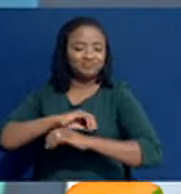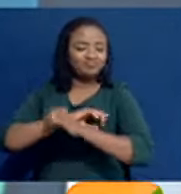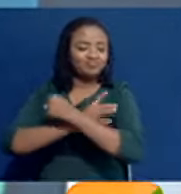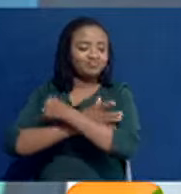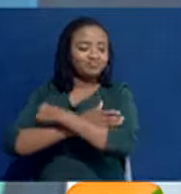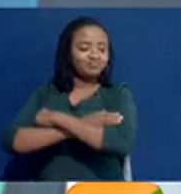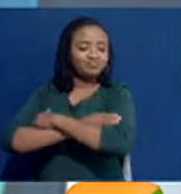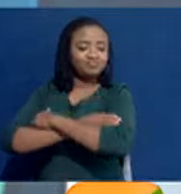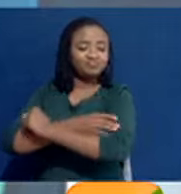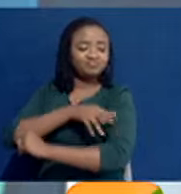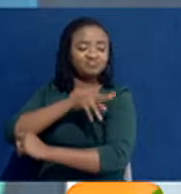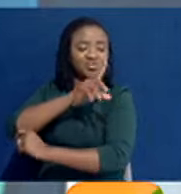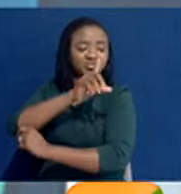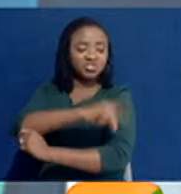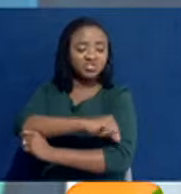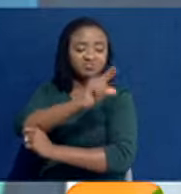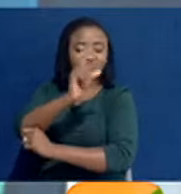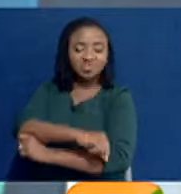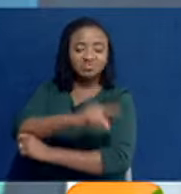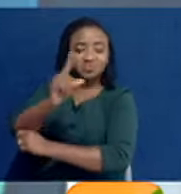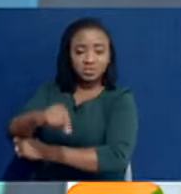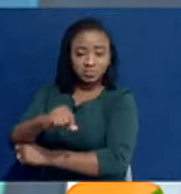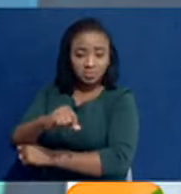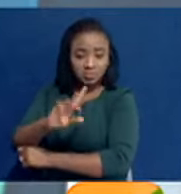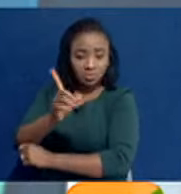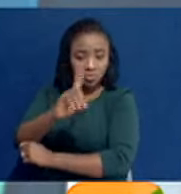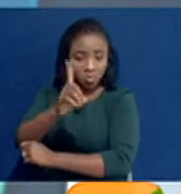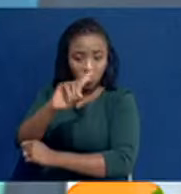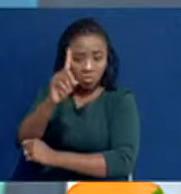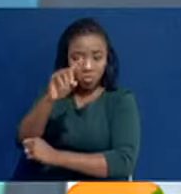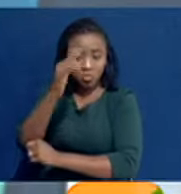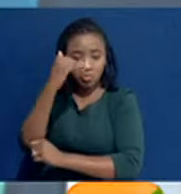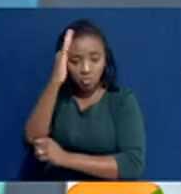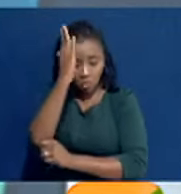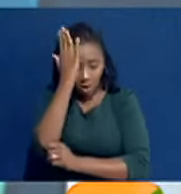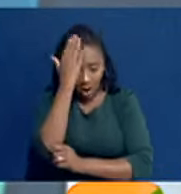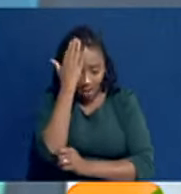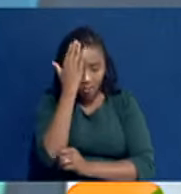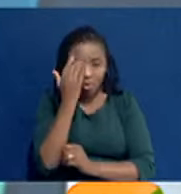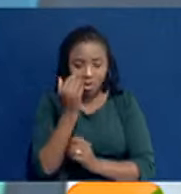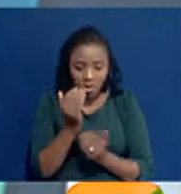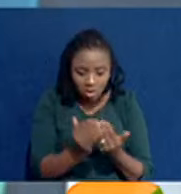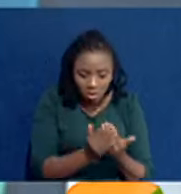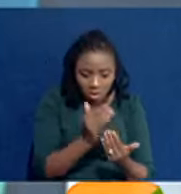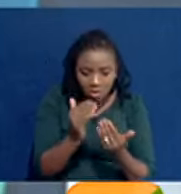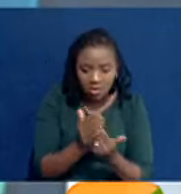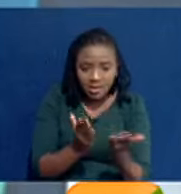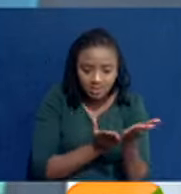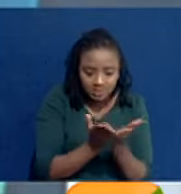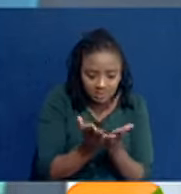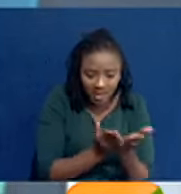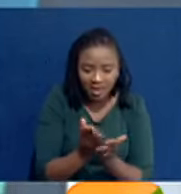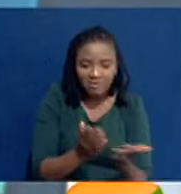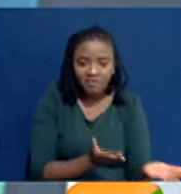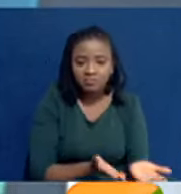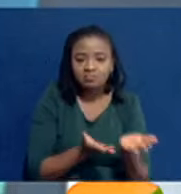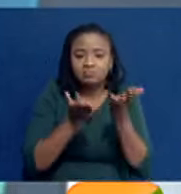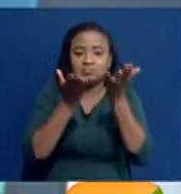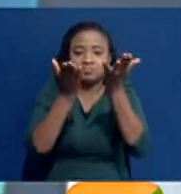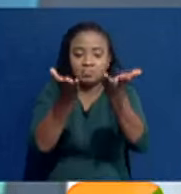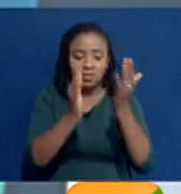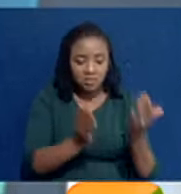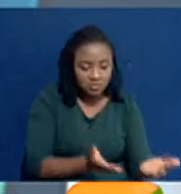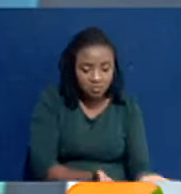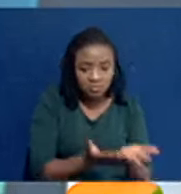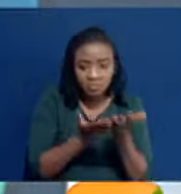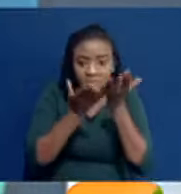anyone. Instead, you raise them up. Absolutely. I hope my leadership in Dagoretti and in the